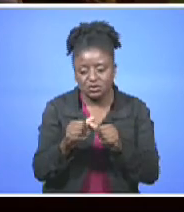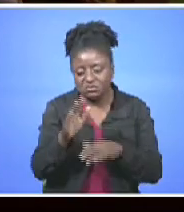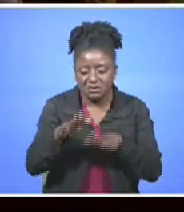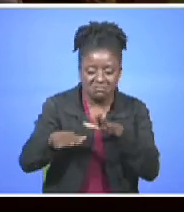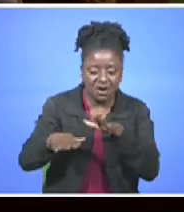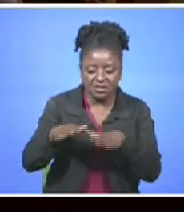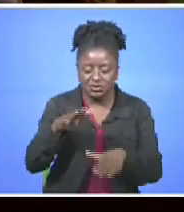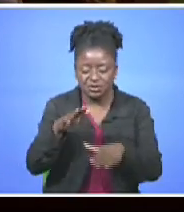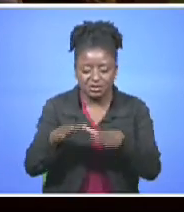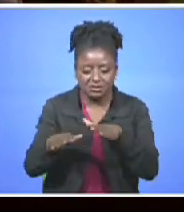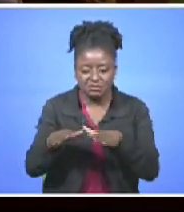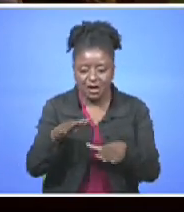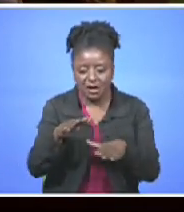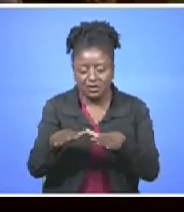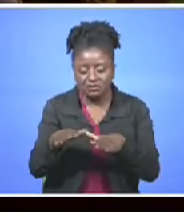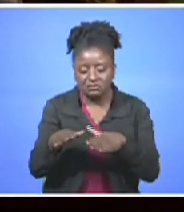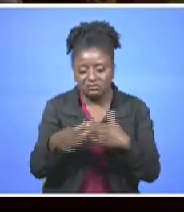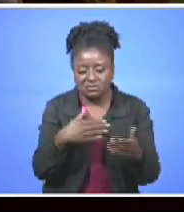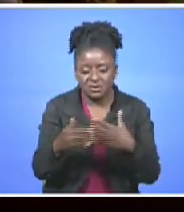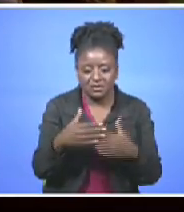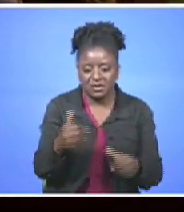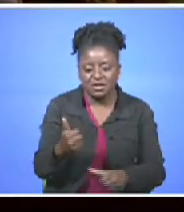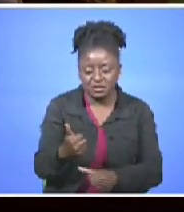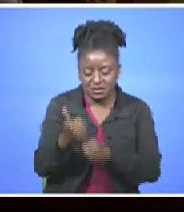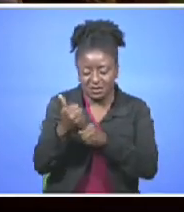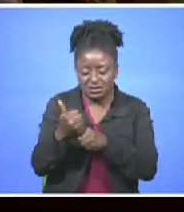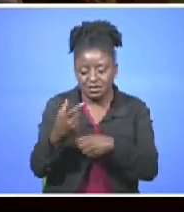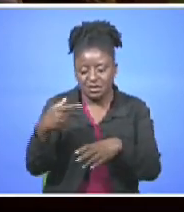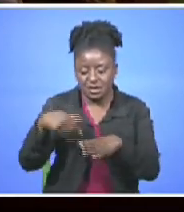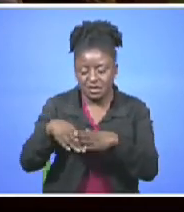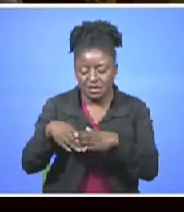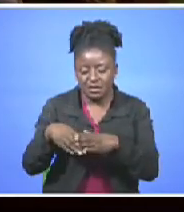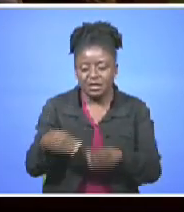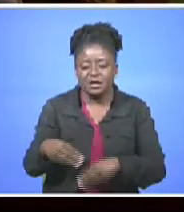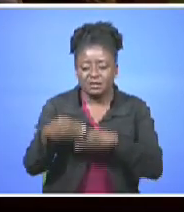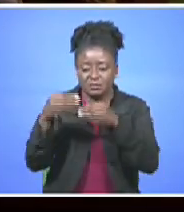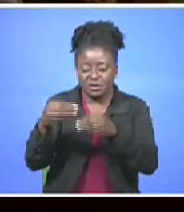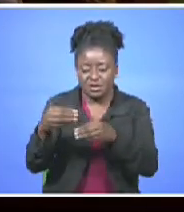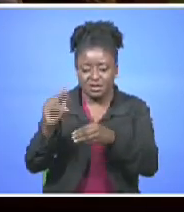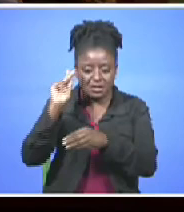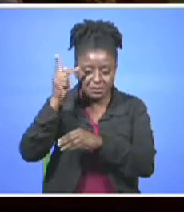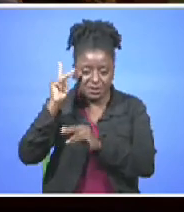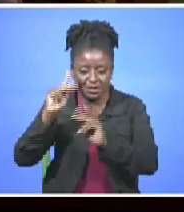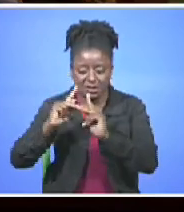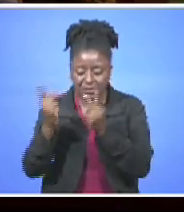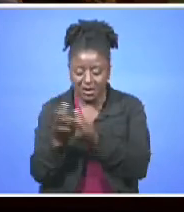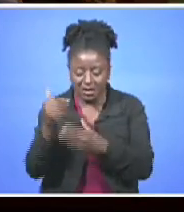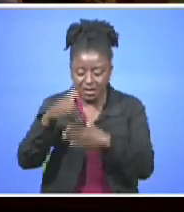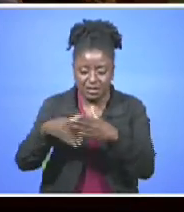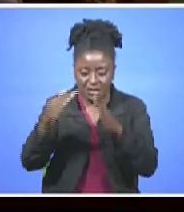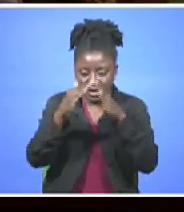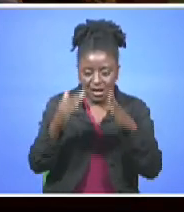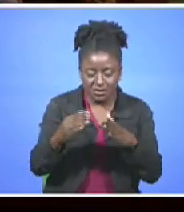around, even though they assisted in putting that political party in the House or in power. They will continue to be